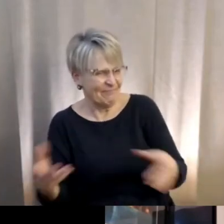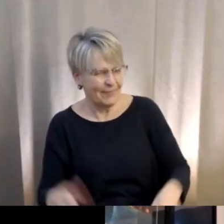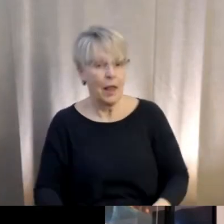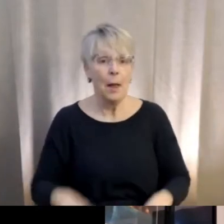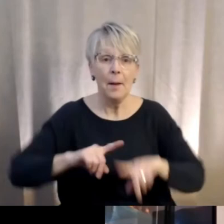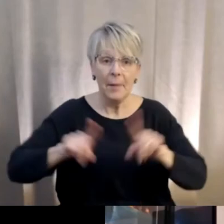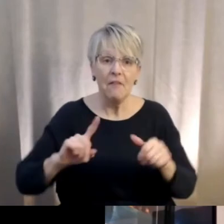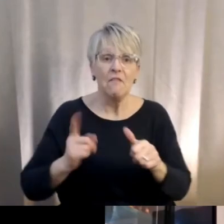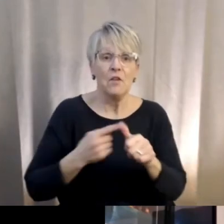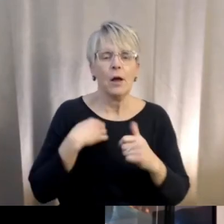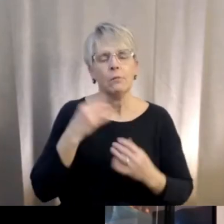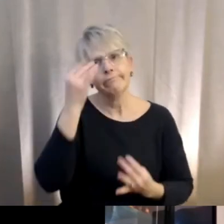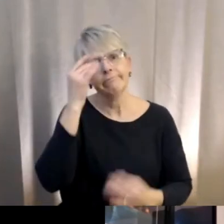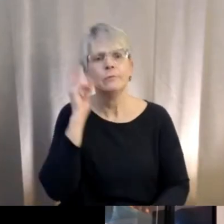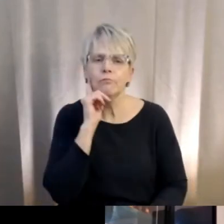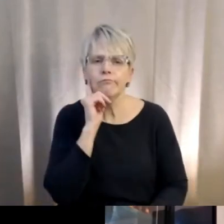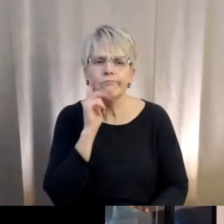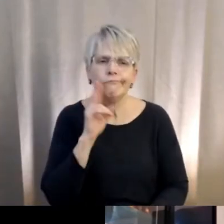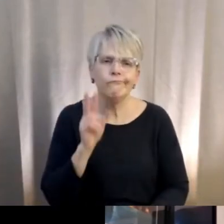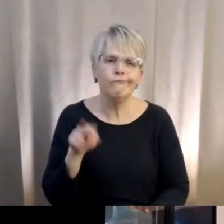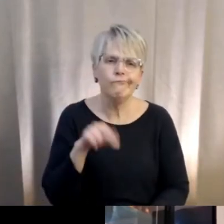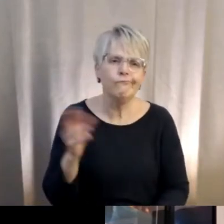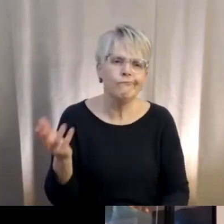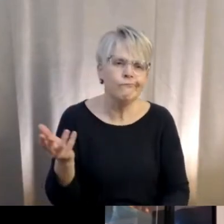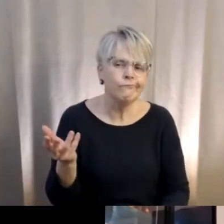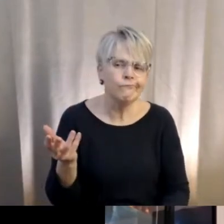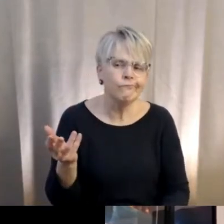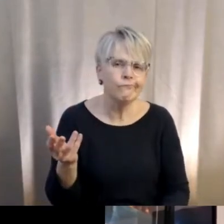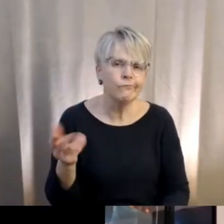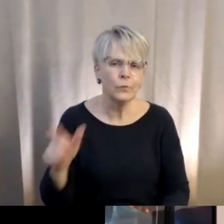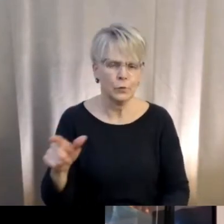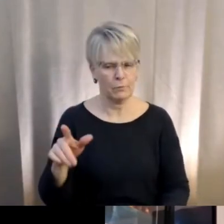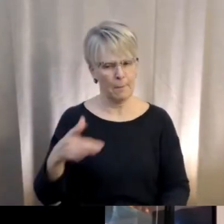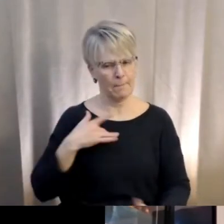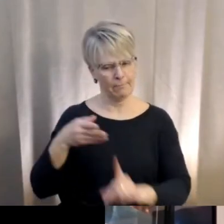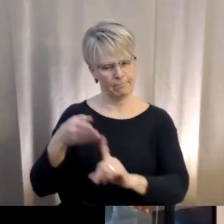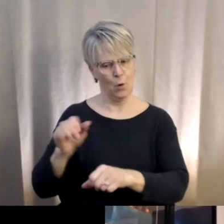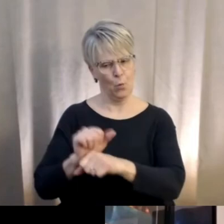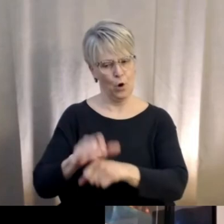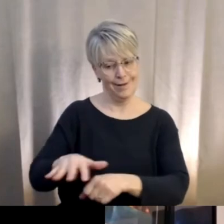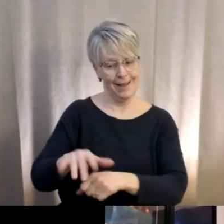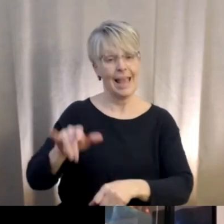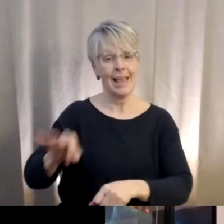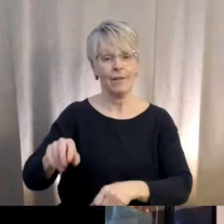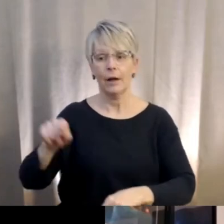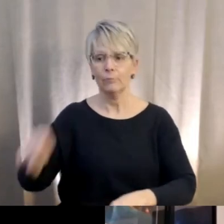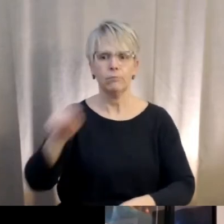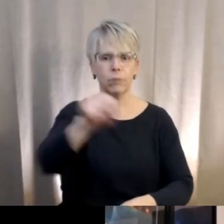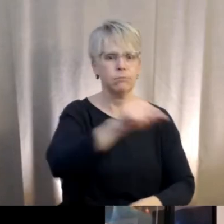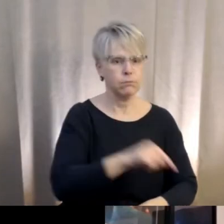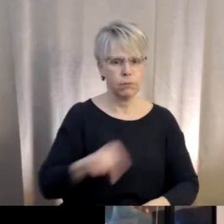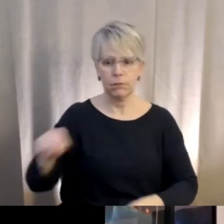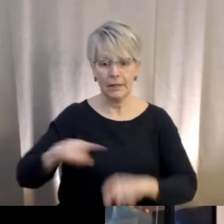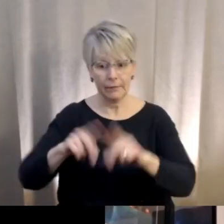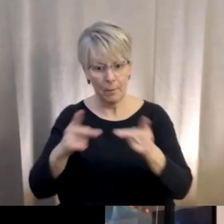that would come to mind would just be like, well, where's your primary workspace? if it varies, do you have a place